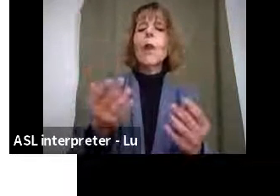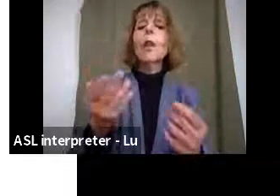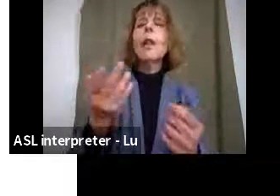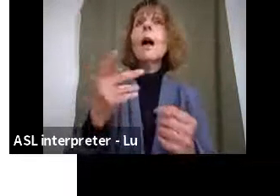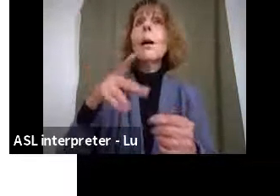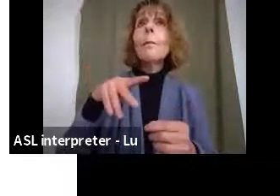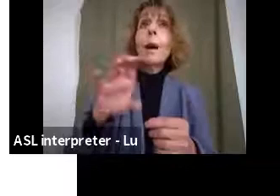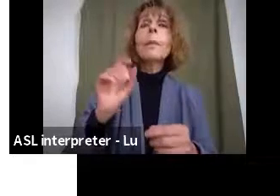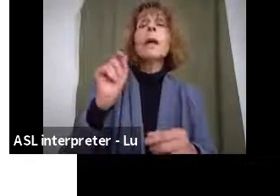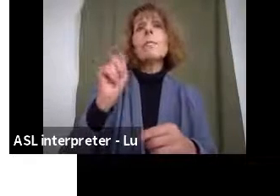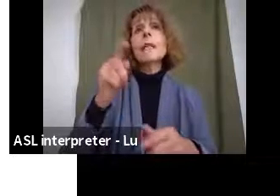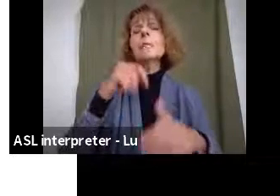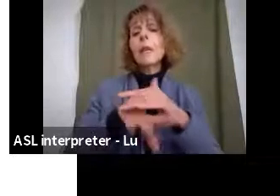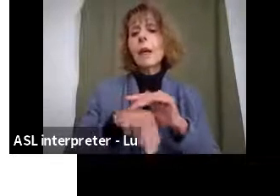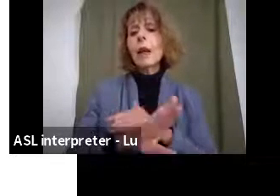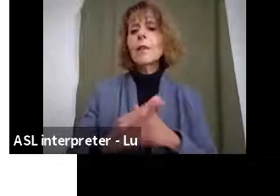IV,